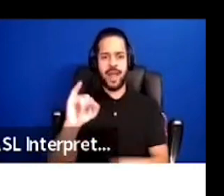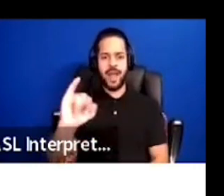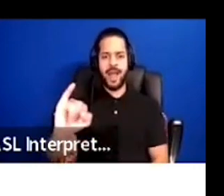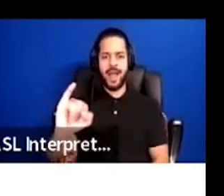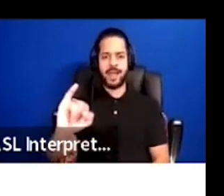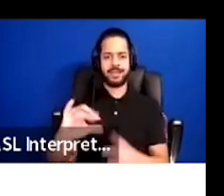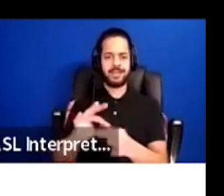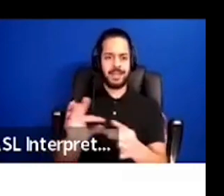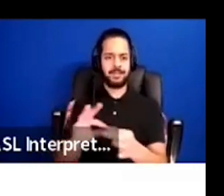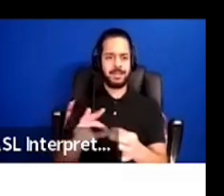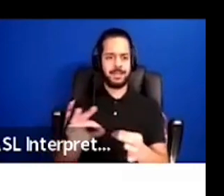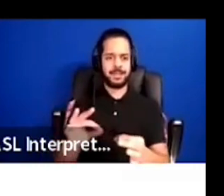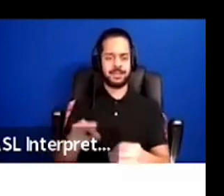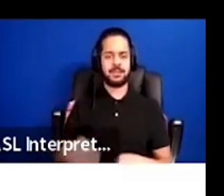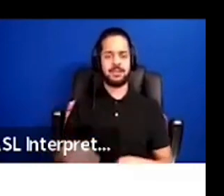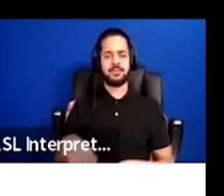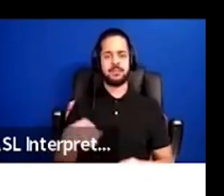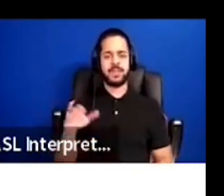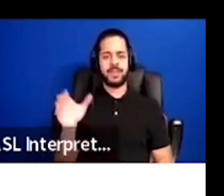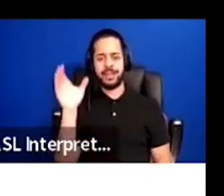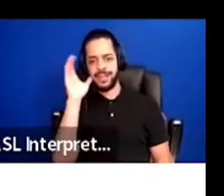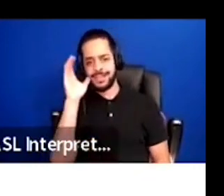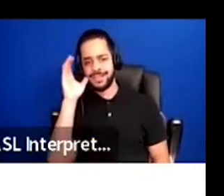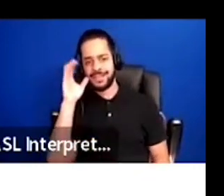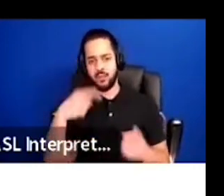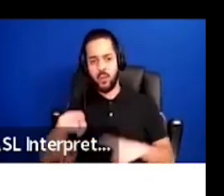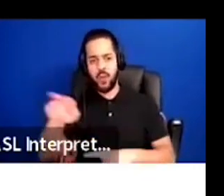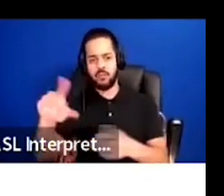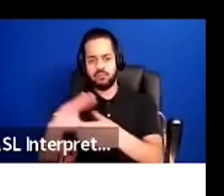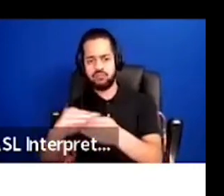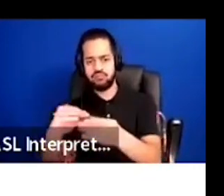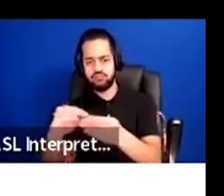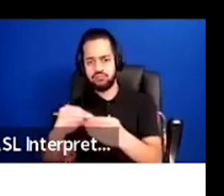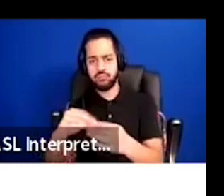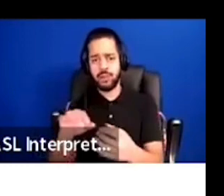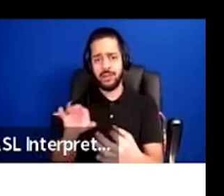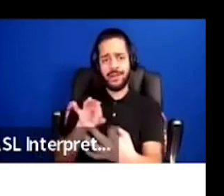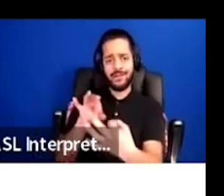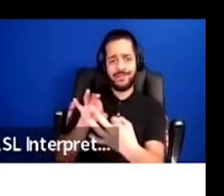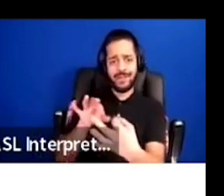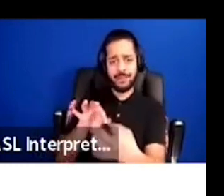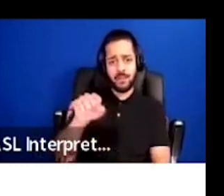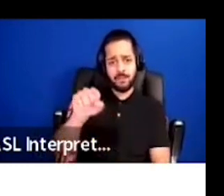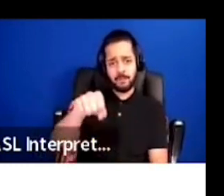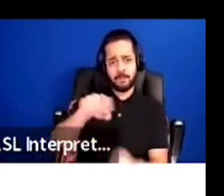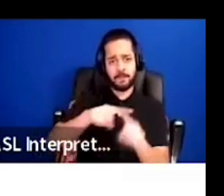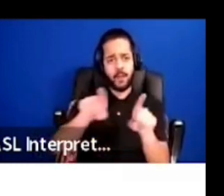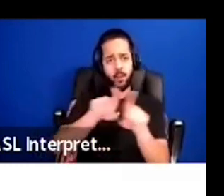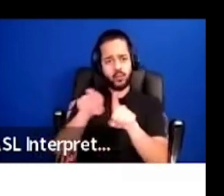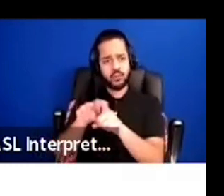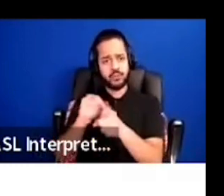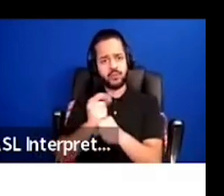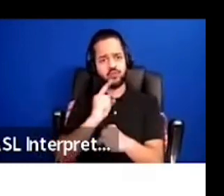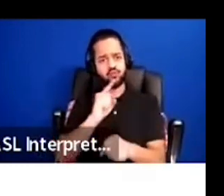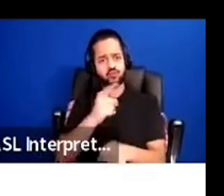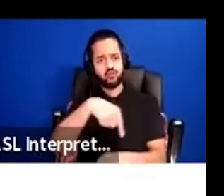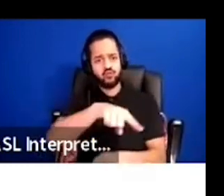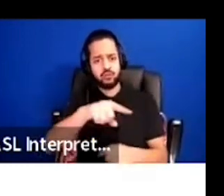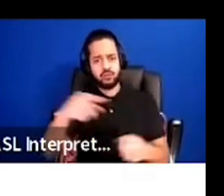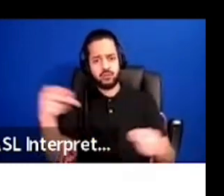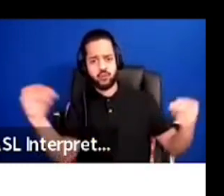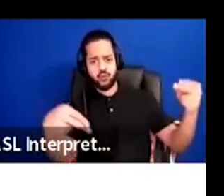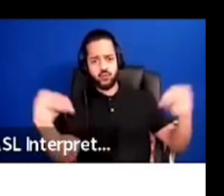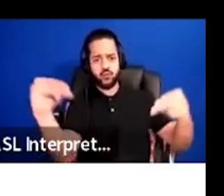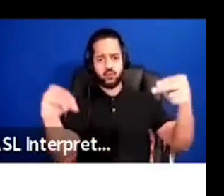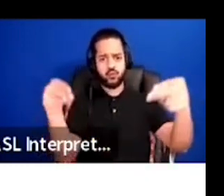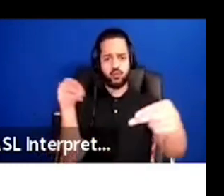respectfully. We want to give our input and at the same time make space for others. I know we're all really passionate about